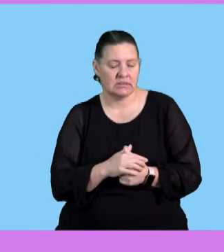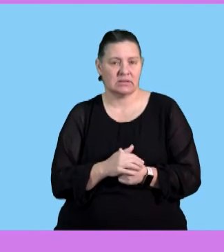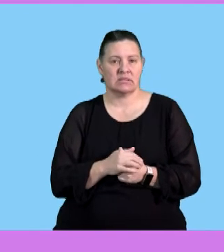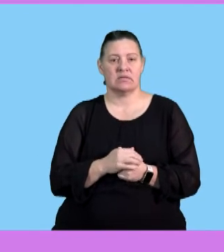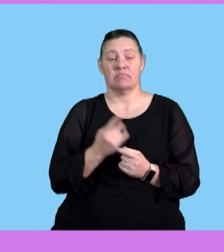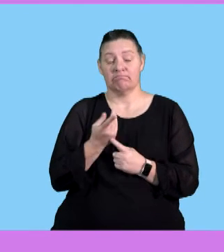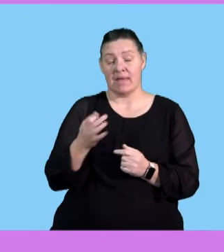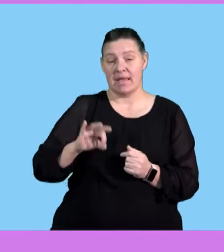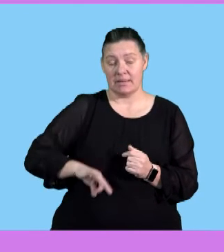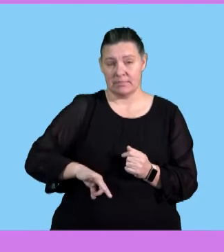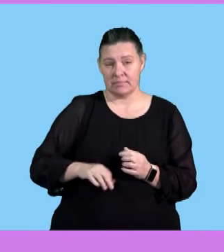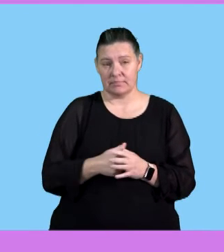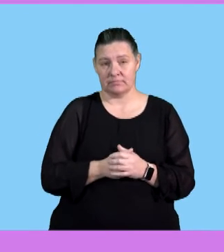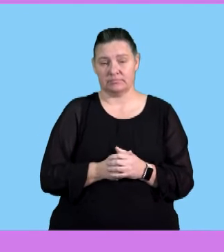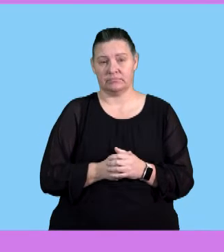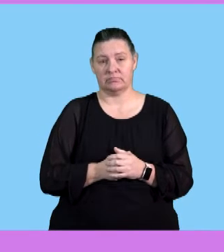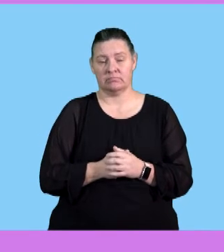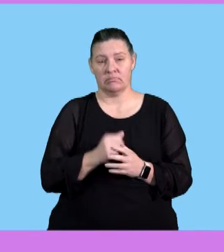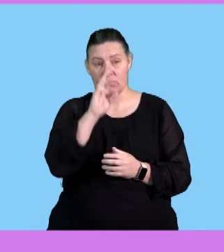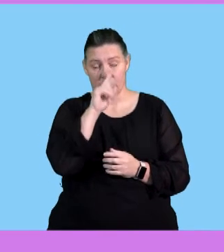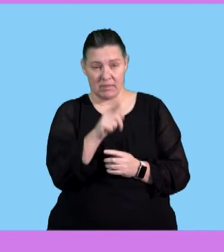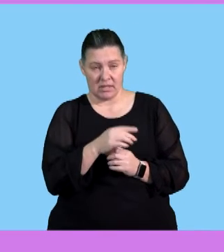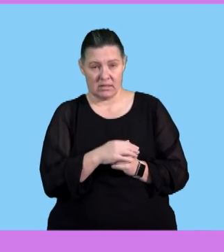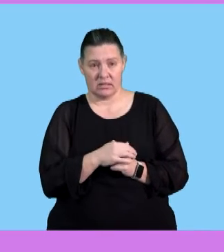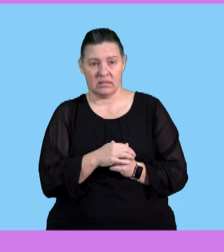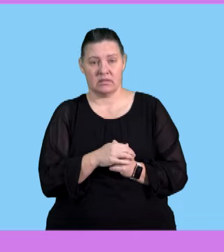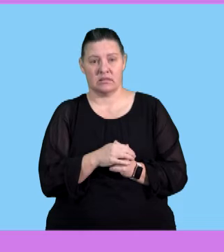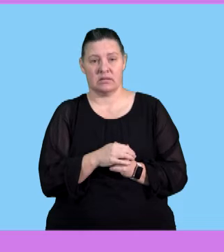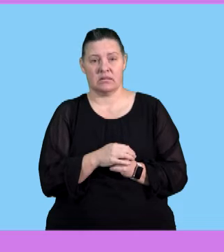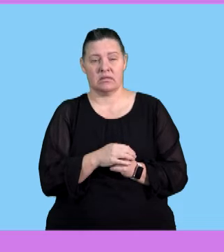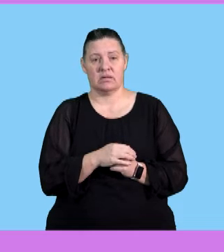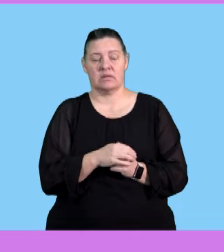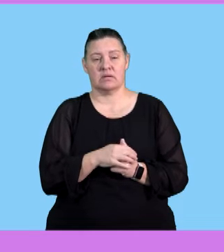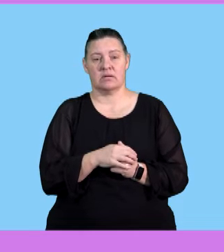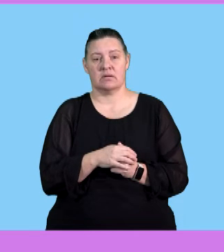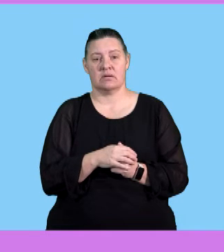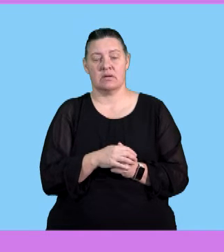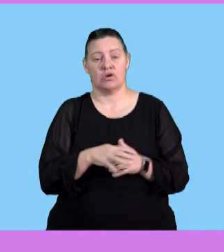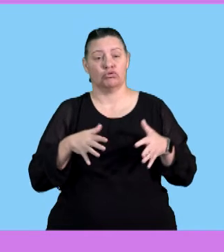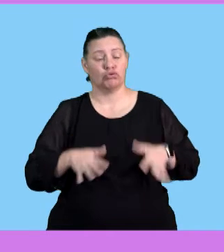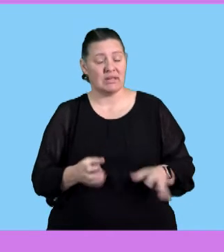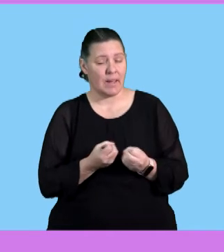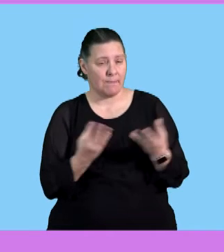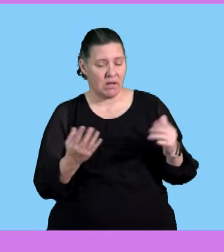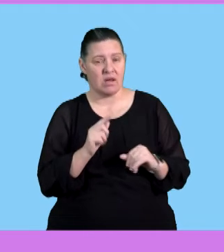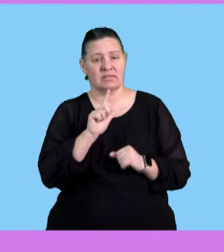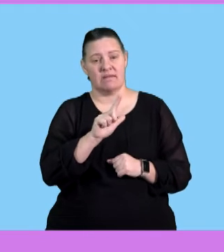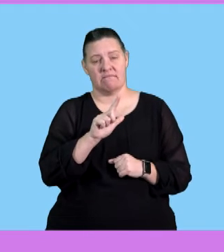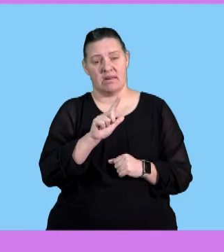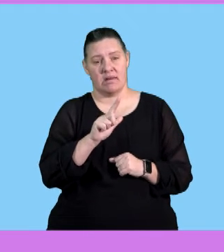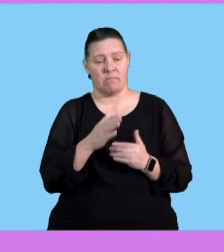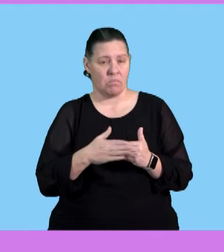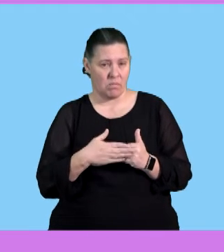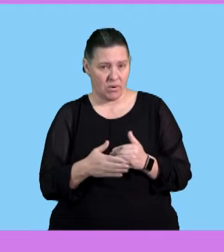now? Her income, remember, she is making 7 more